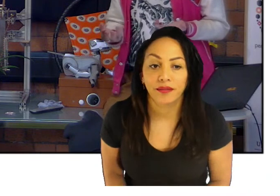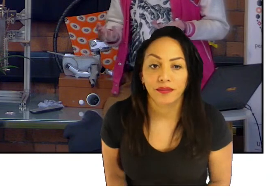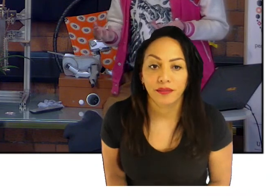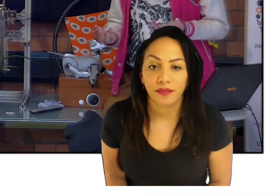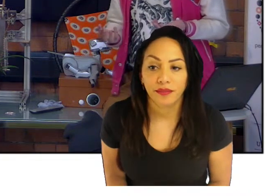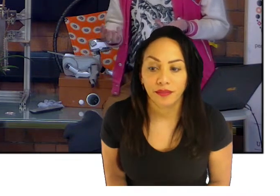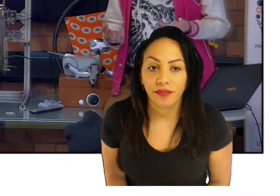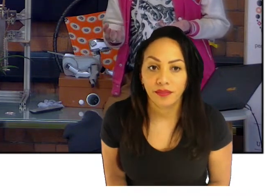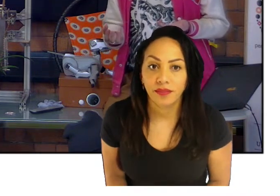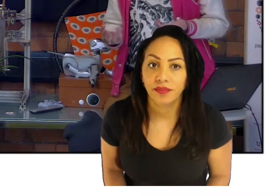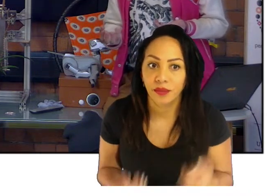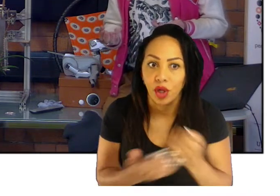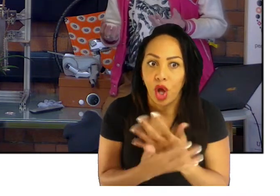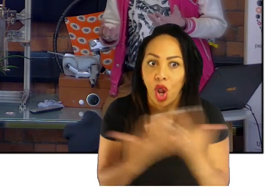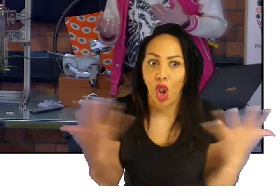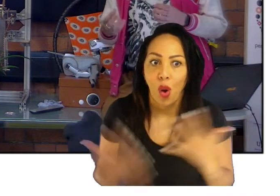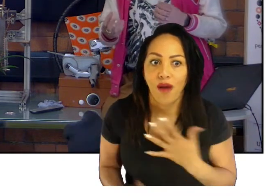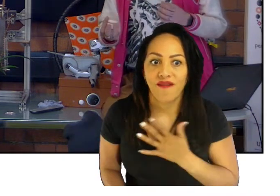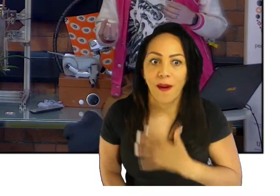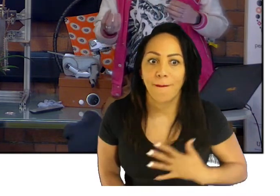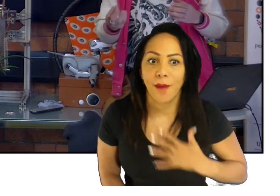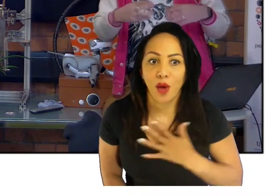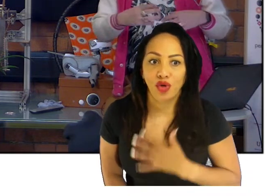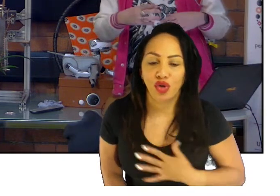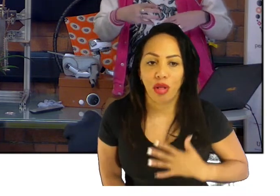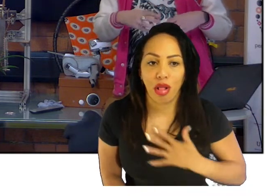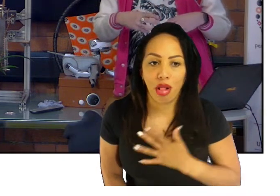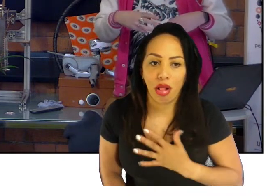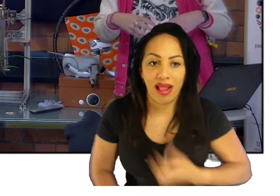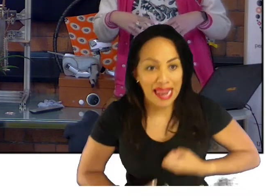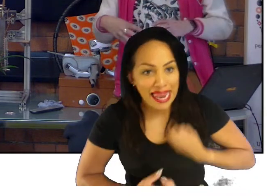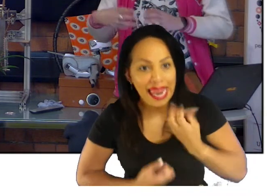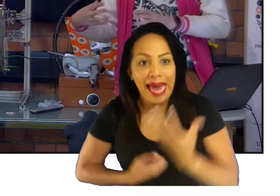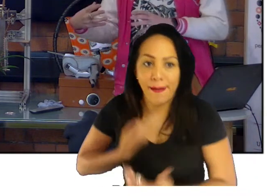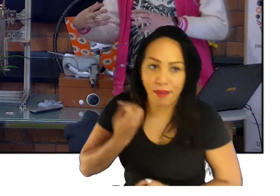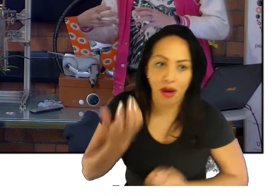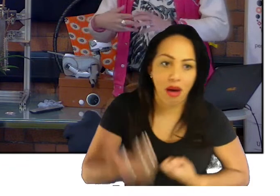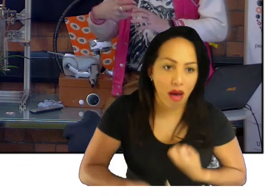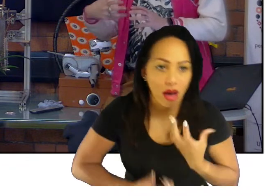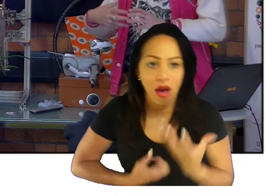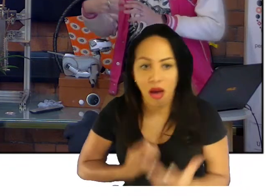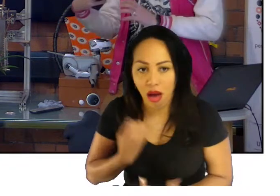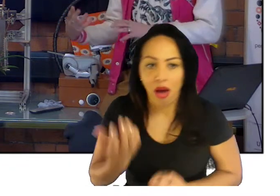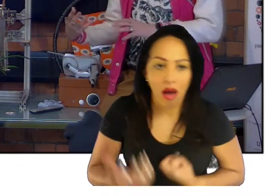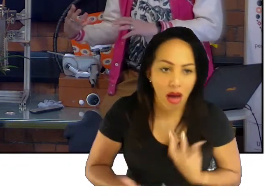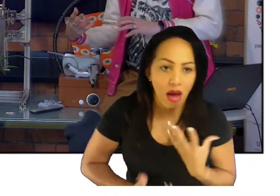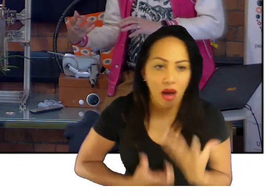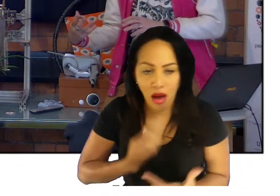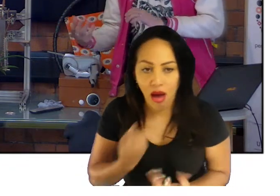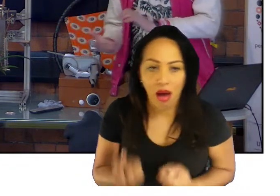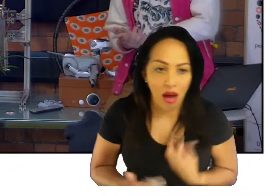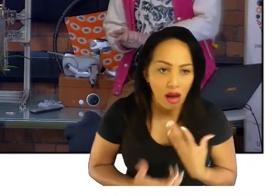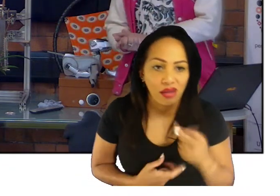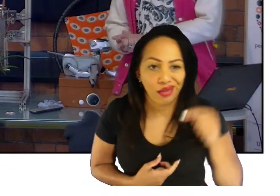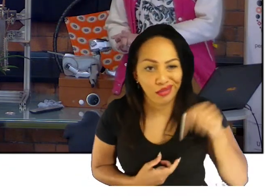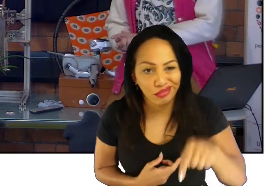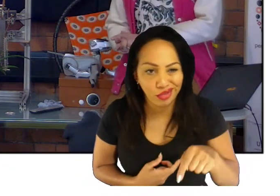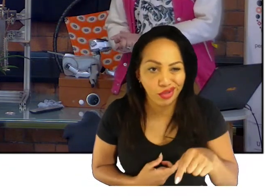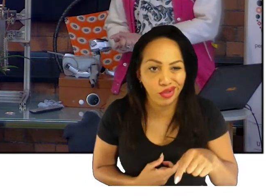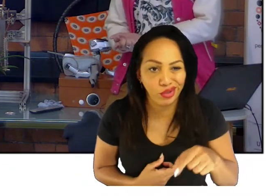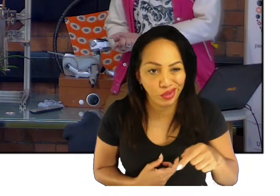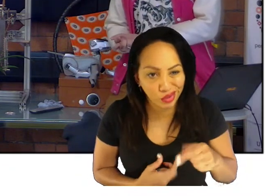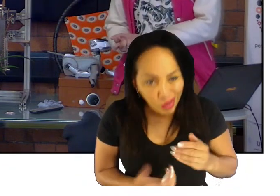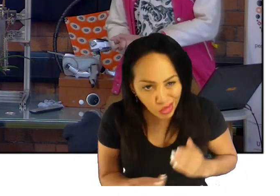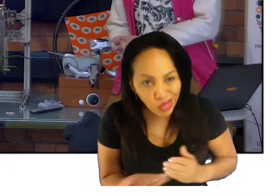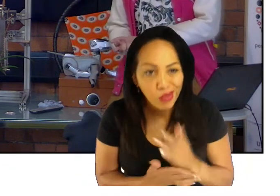emotional labor from people who don't have the energy to do the emotional labor of that. So